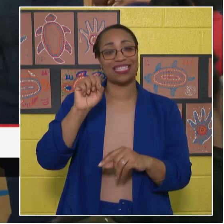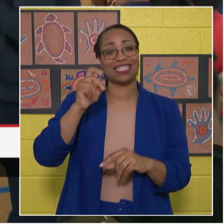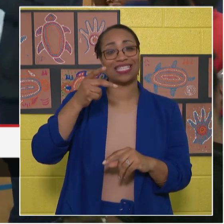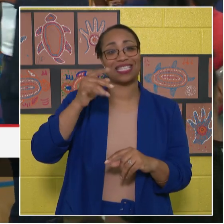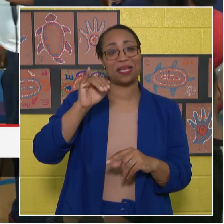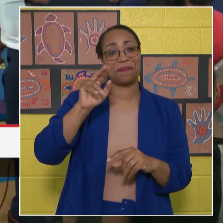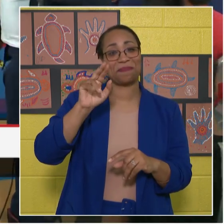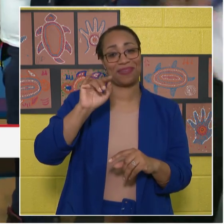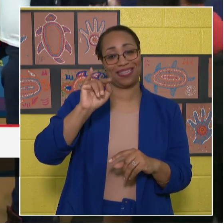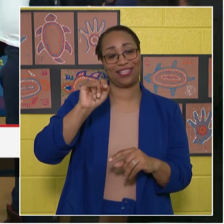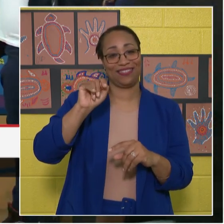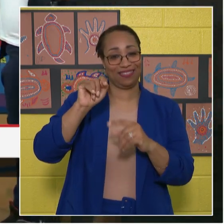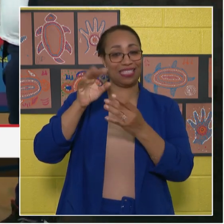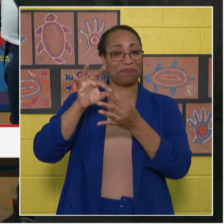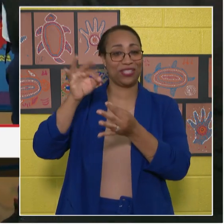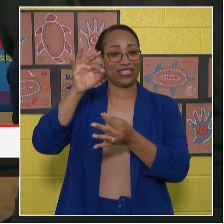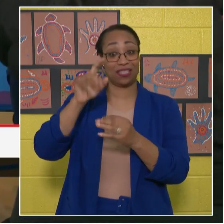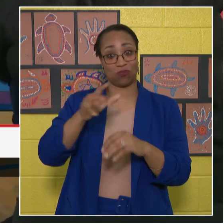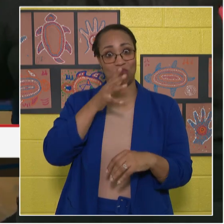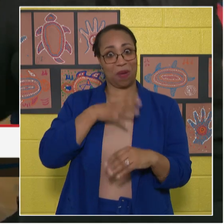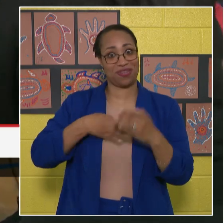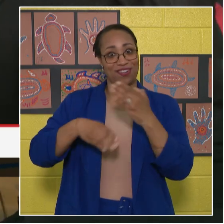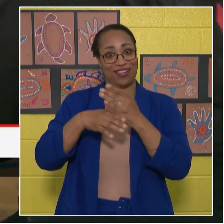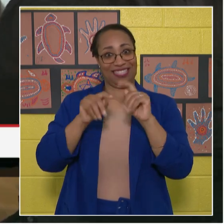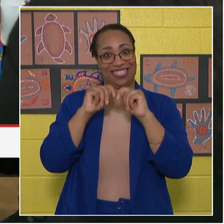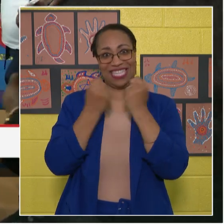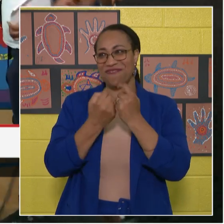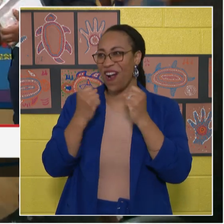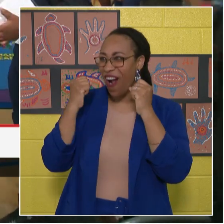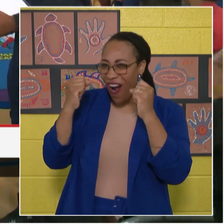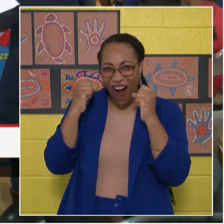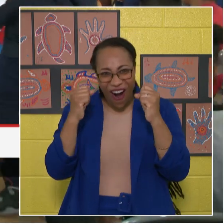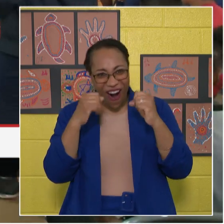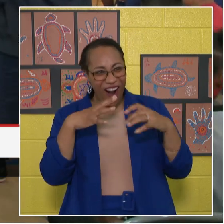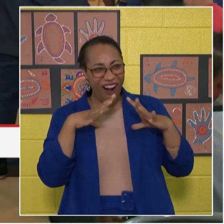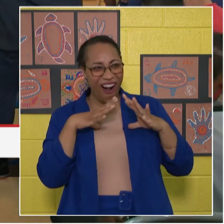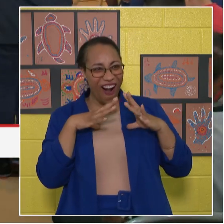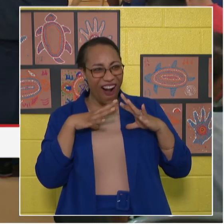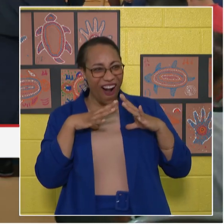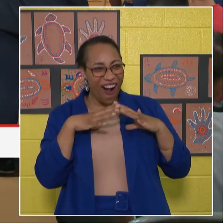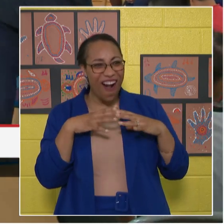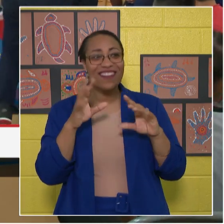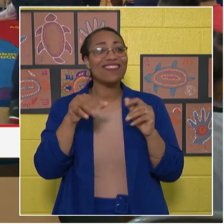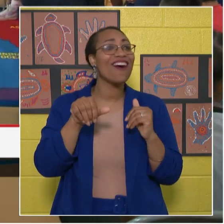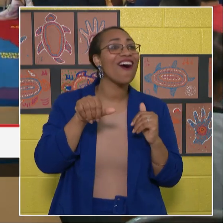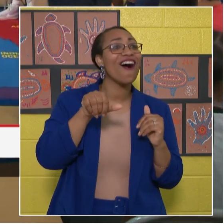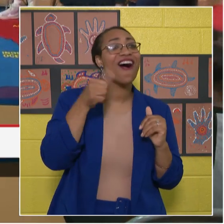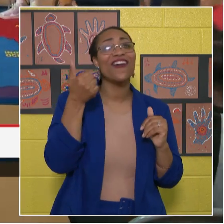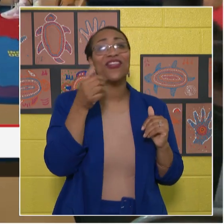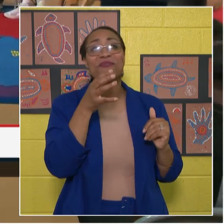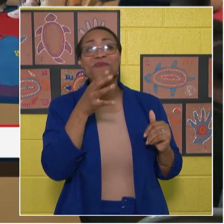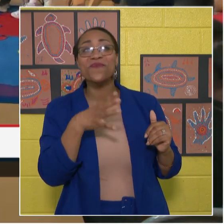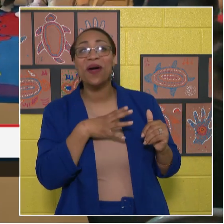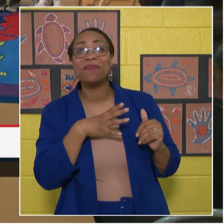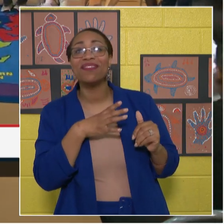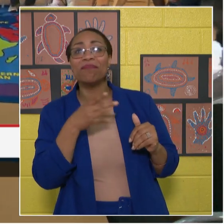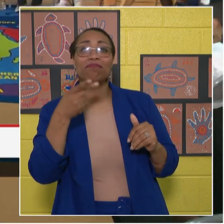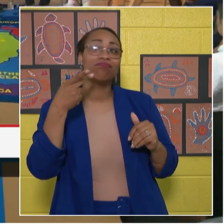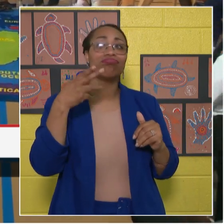That's fantastic. Way to go, Spirit. What's our other women's professional team? What sport? Anybody over